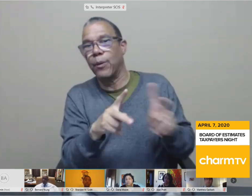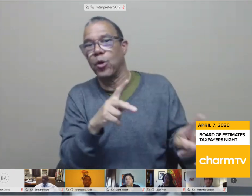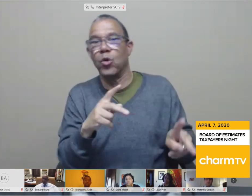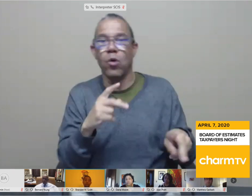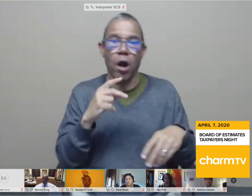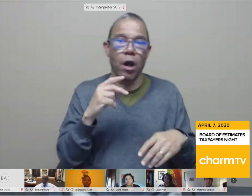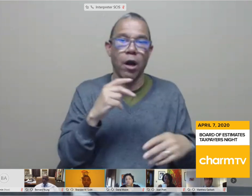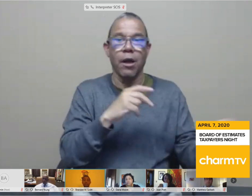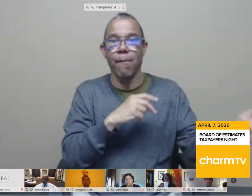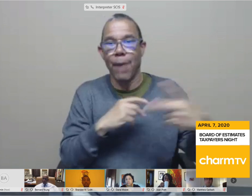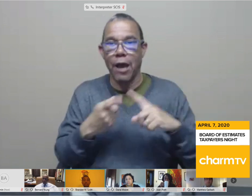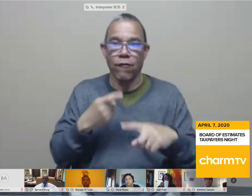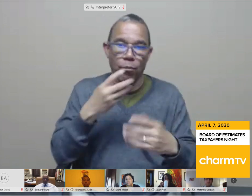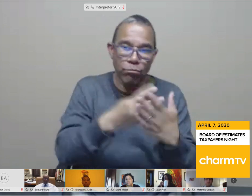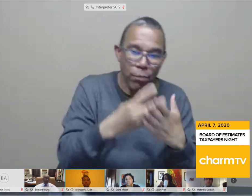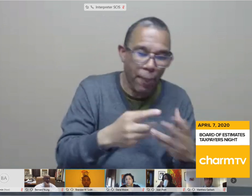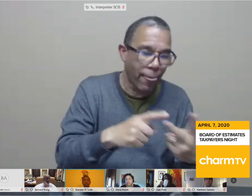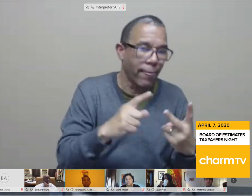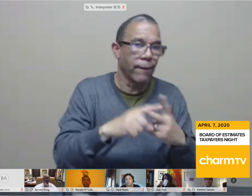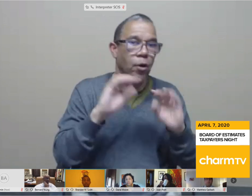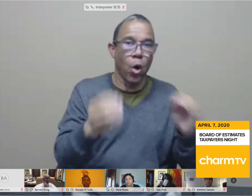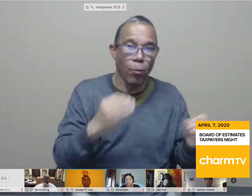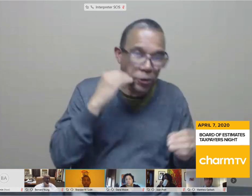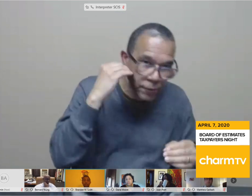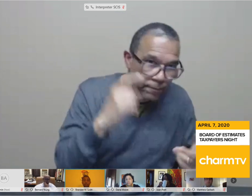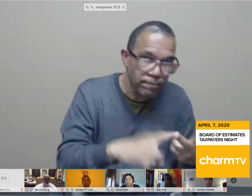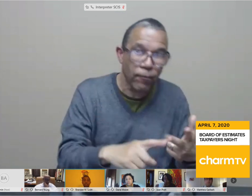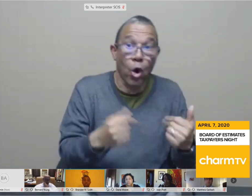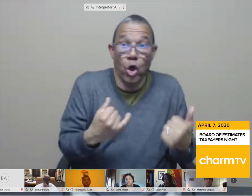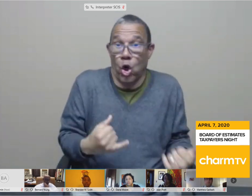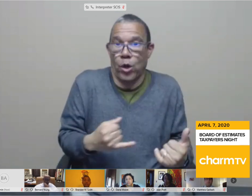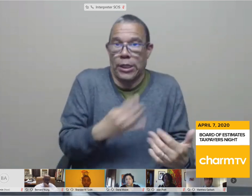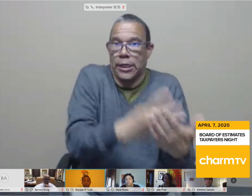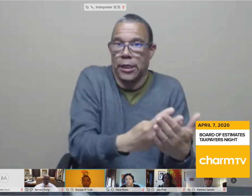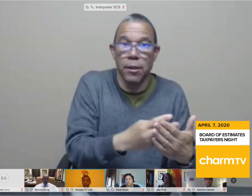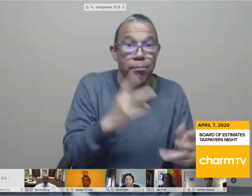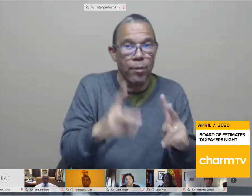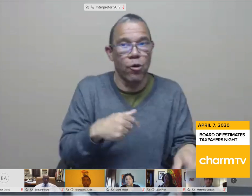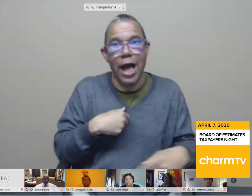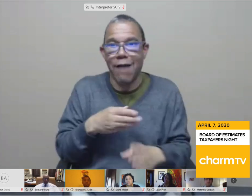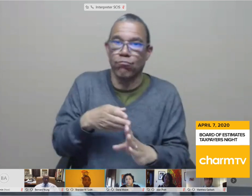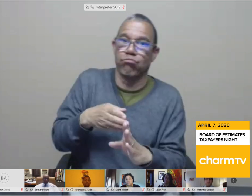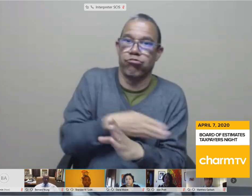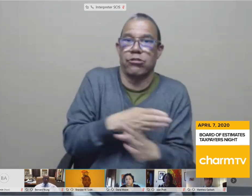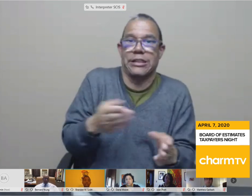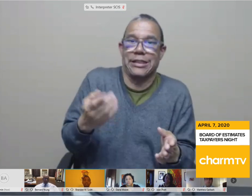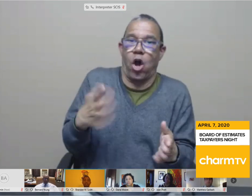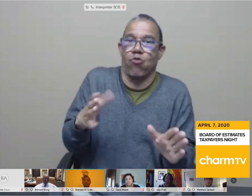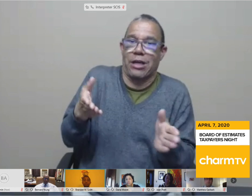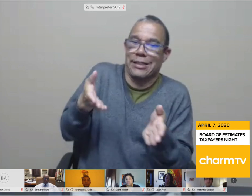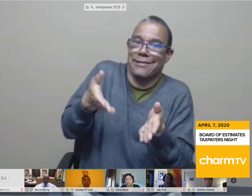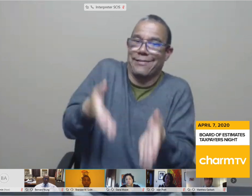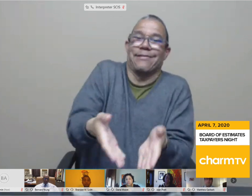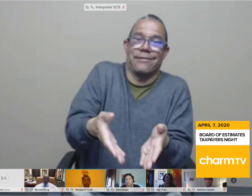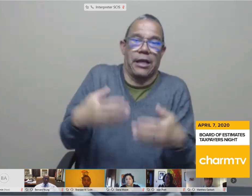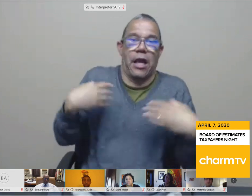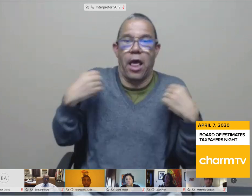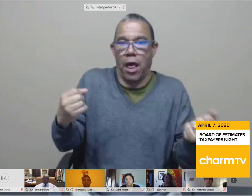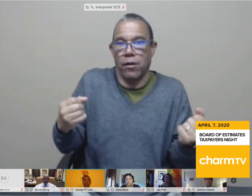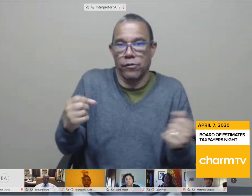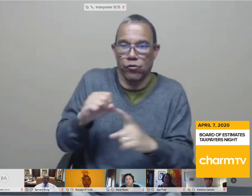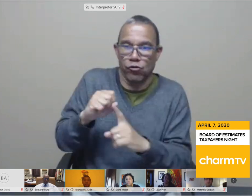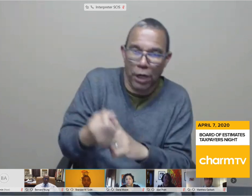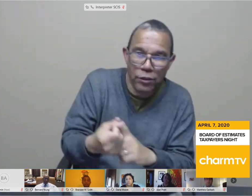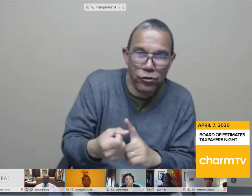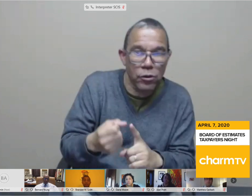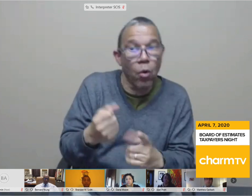who are currently incarcerated, those who are living with pre-existing health conditions, small businesses, people who need access to food, and most